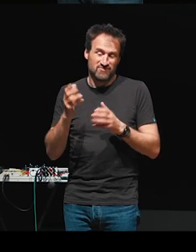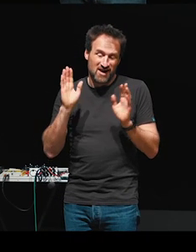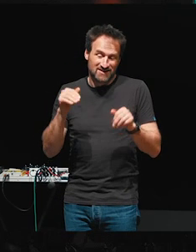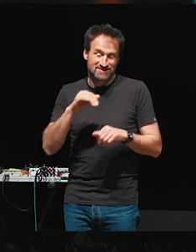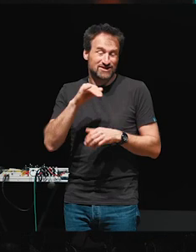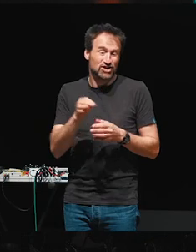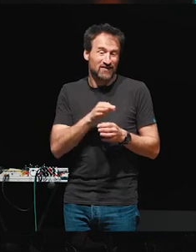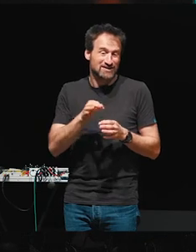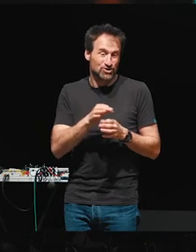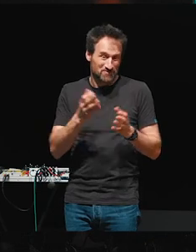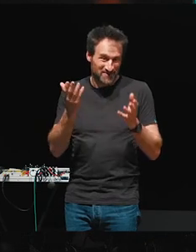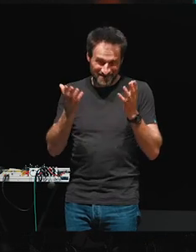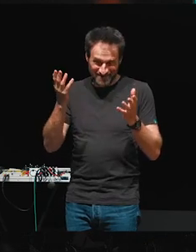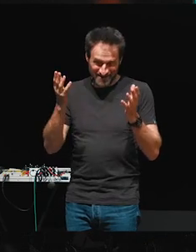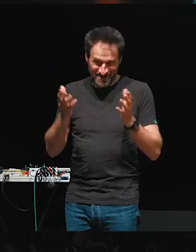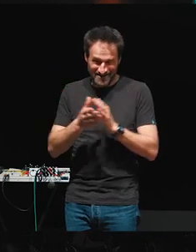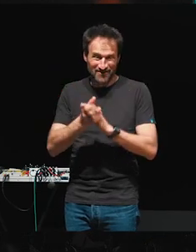framework.